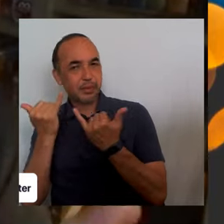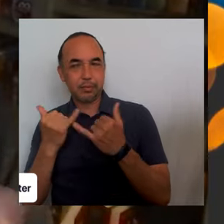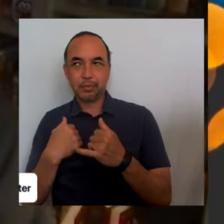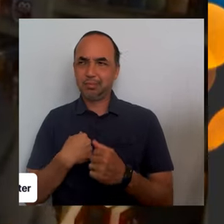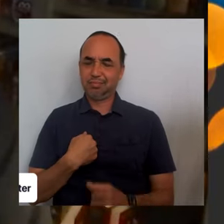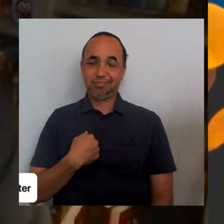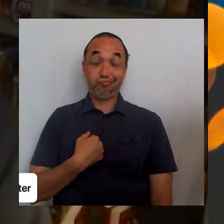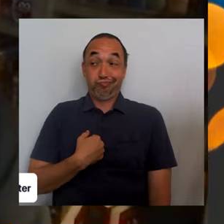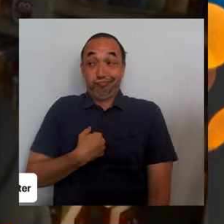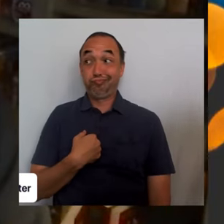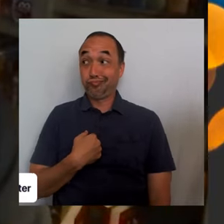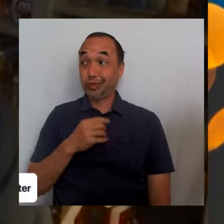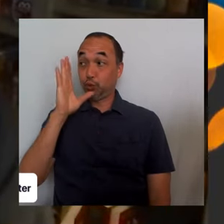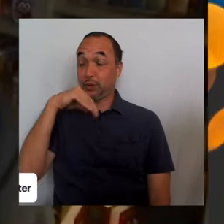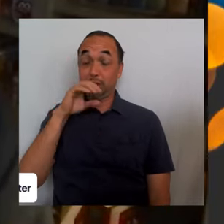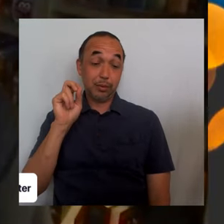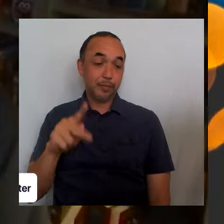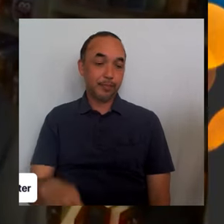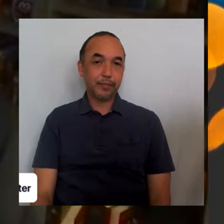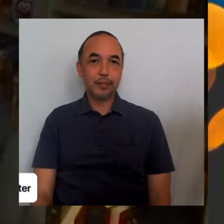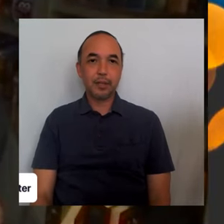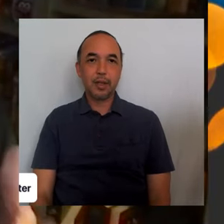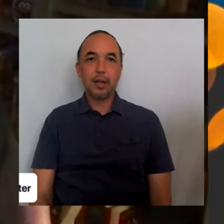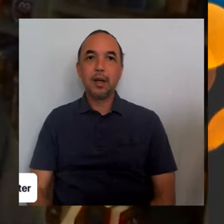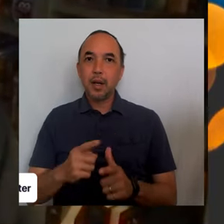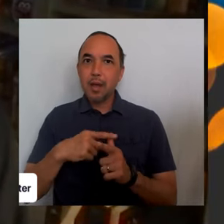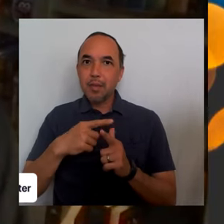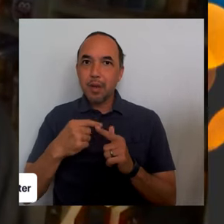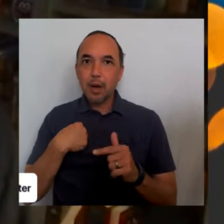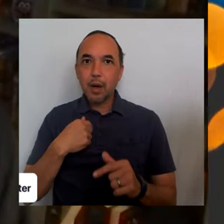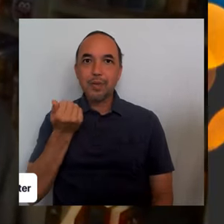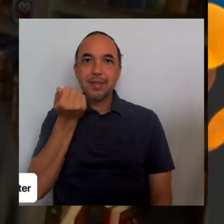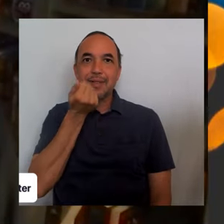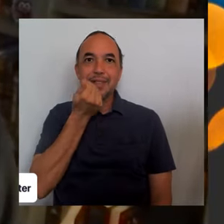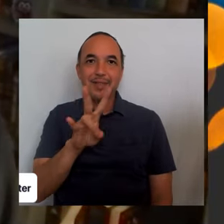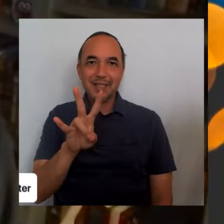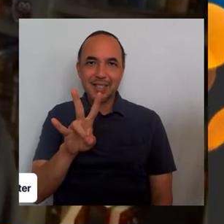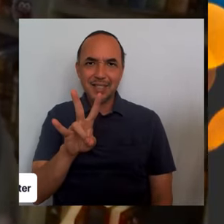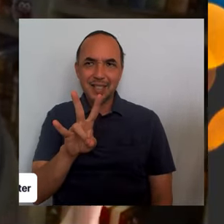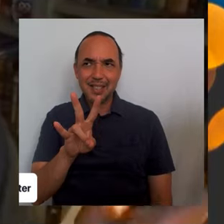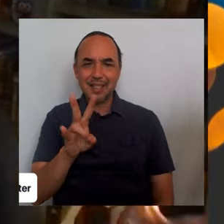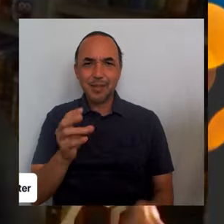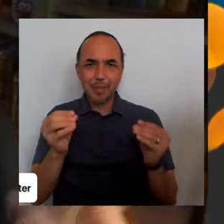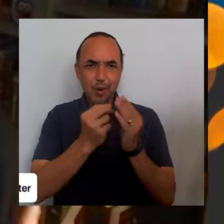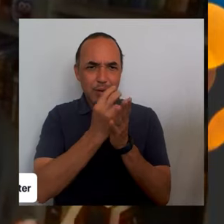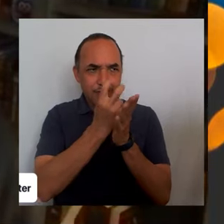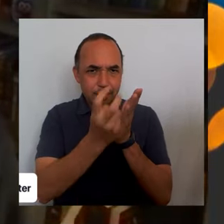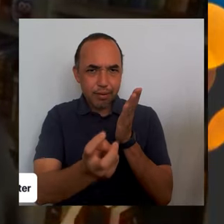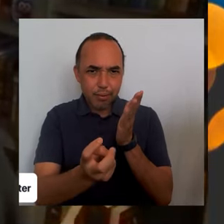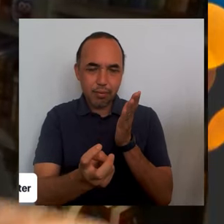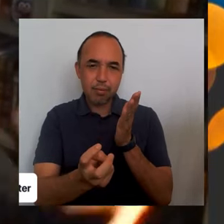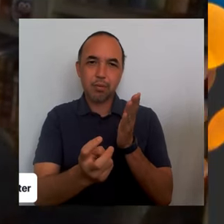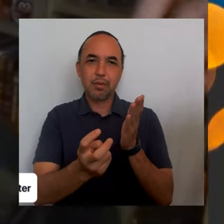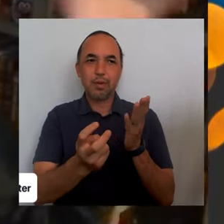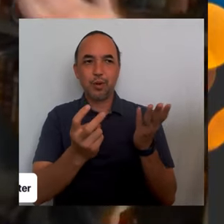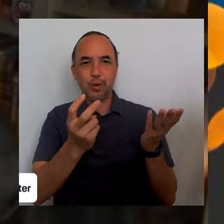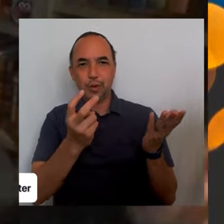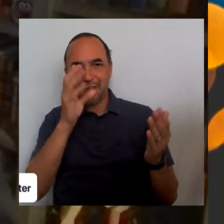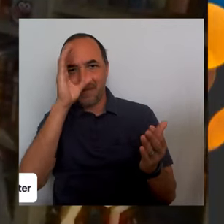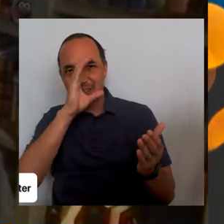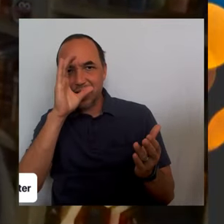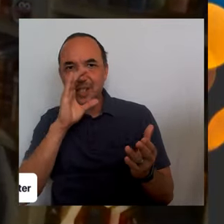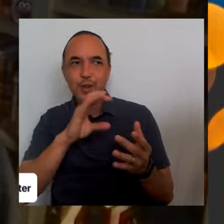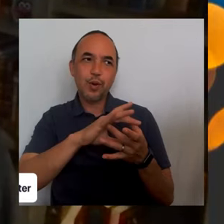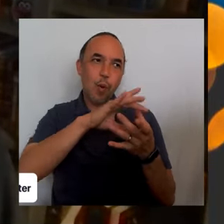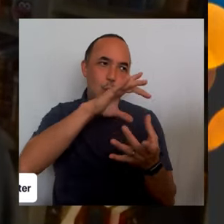much of it. And it wasn't until I was about 17 and really into these things, and or these things meaning the paranormal and all